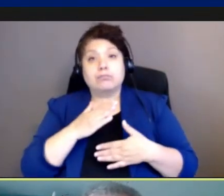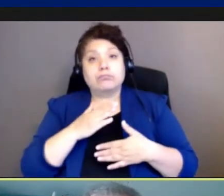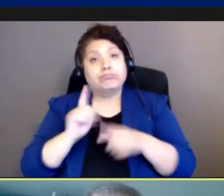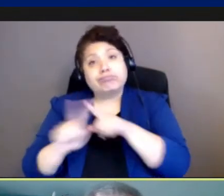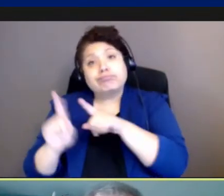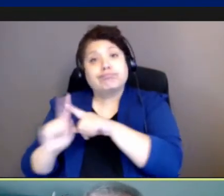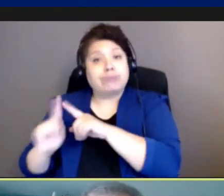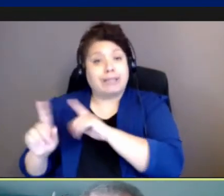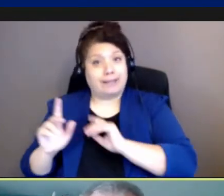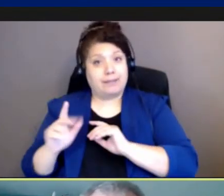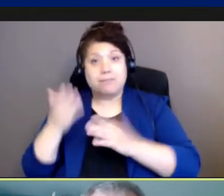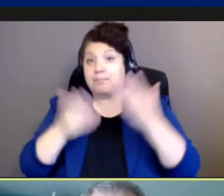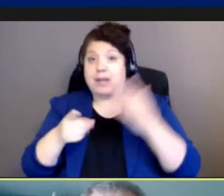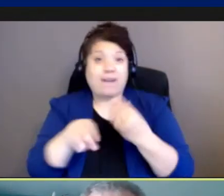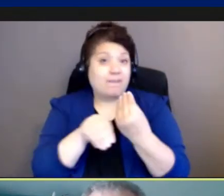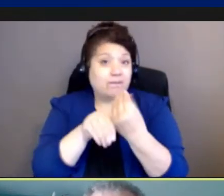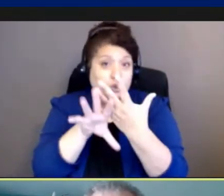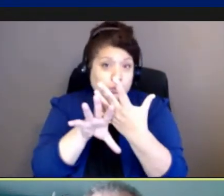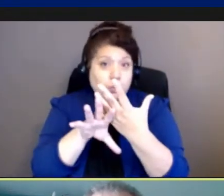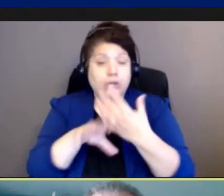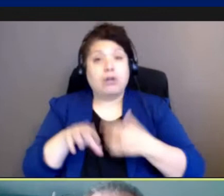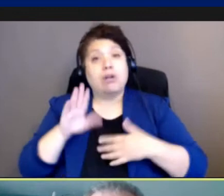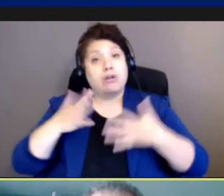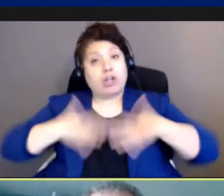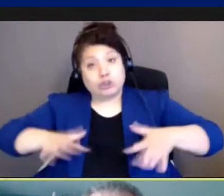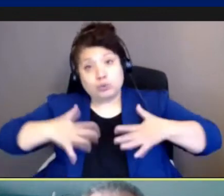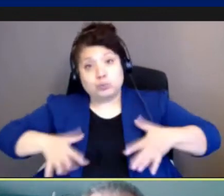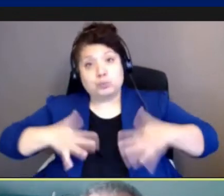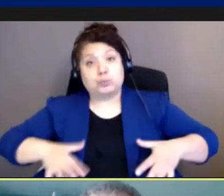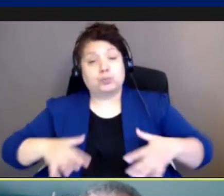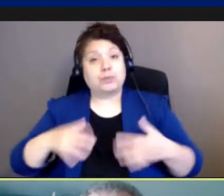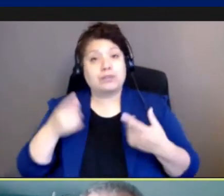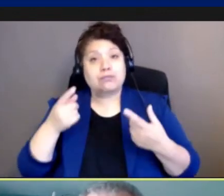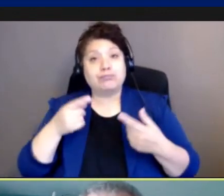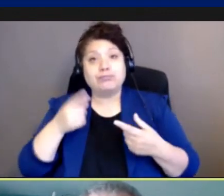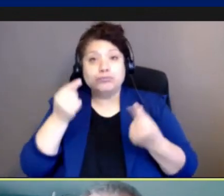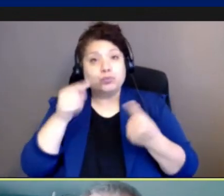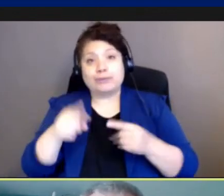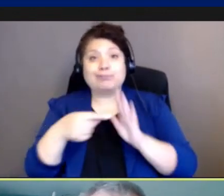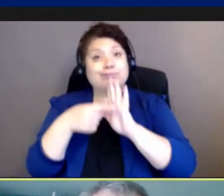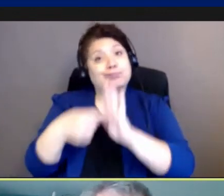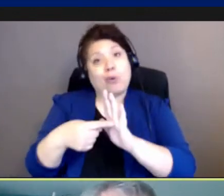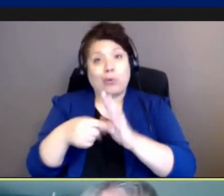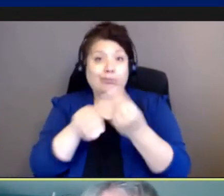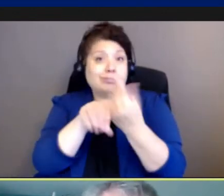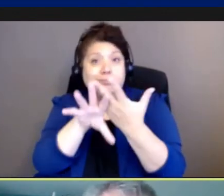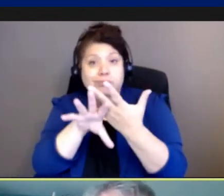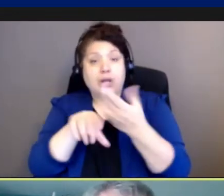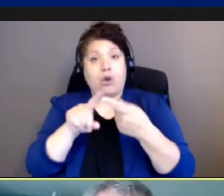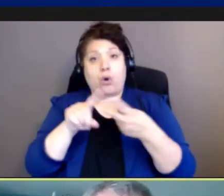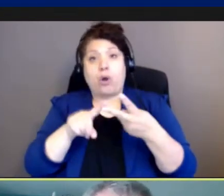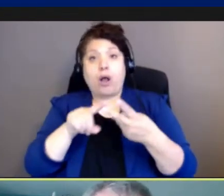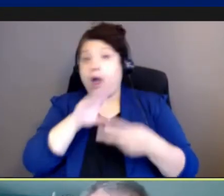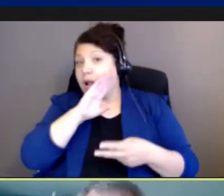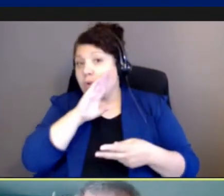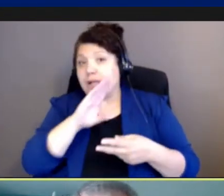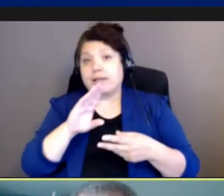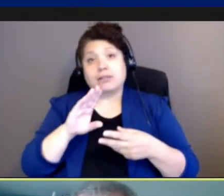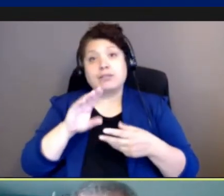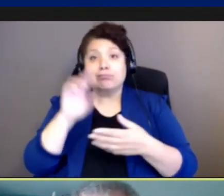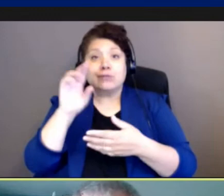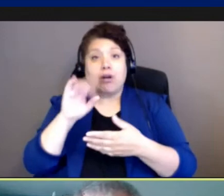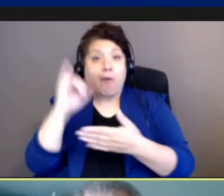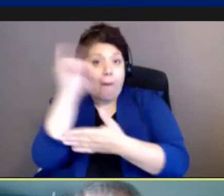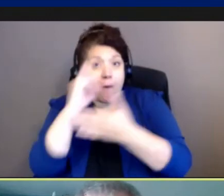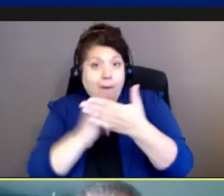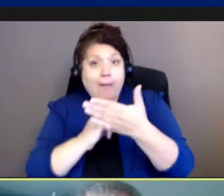a virtual costume parade or contest or Halloween art or whatever. But we're going to work with communities